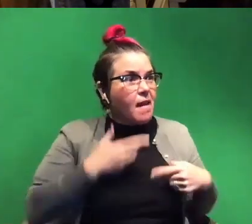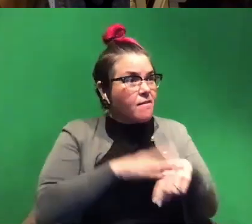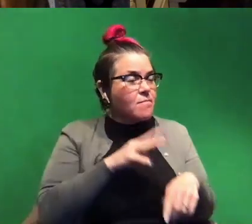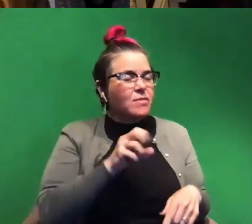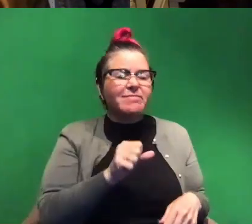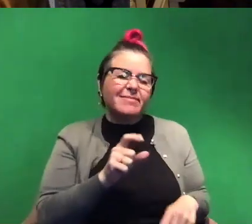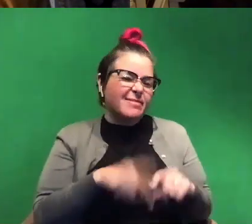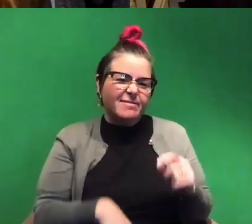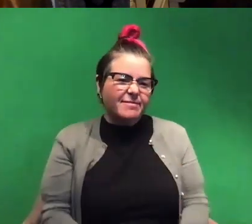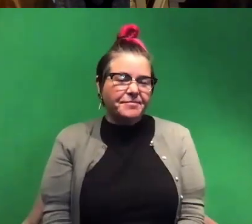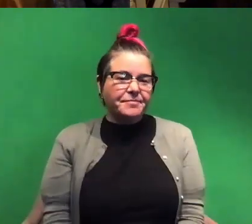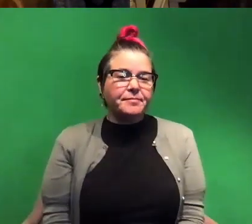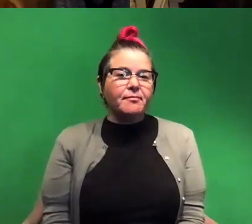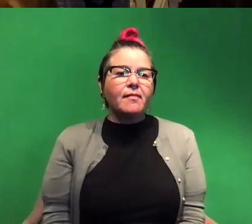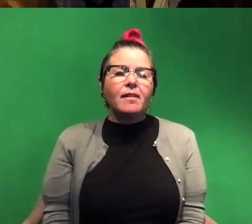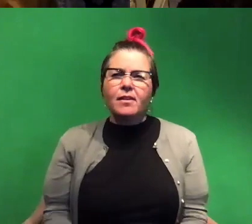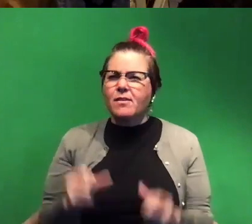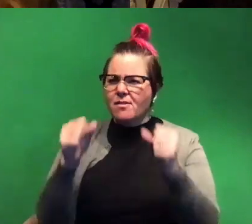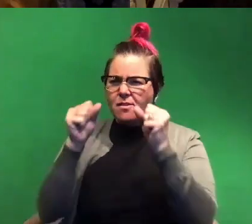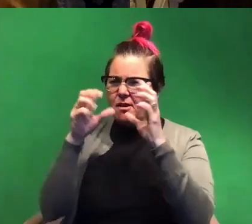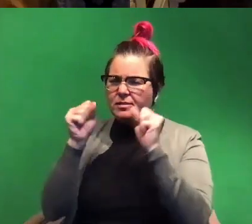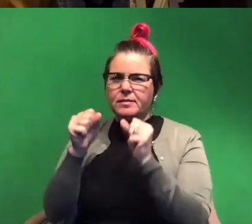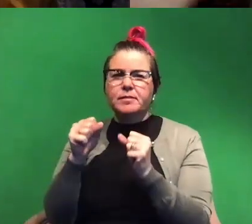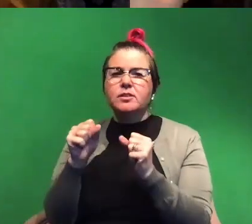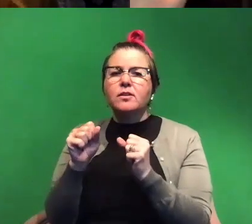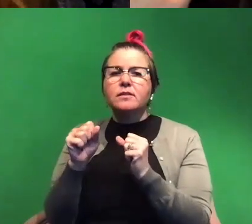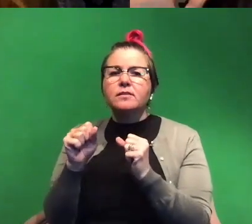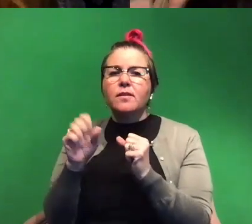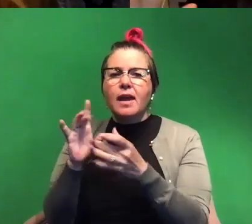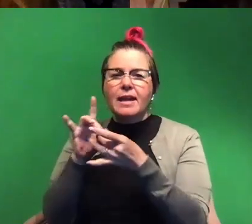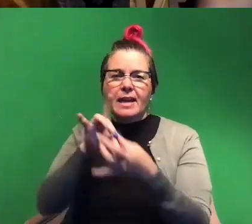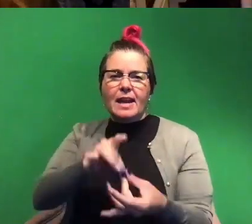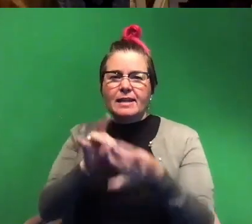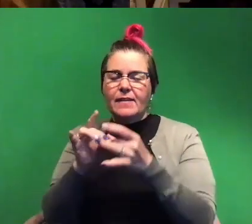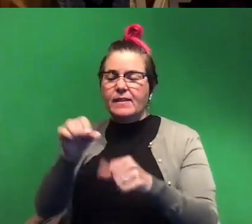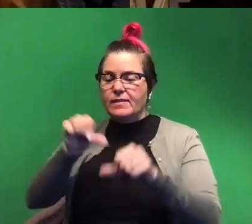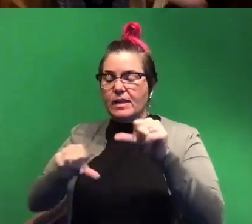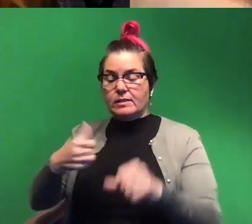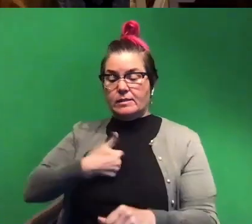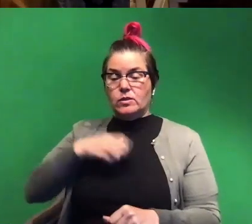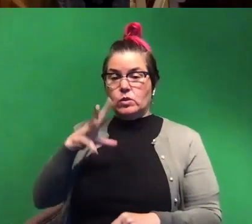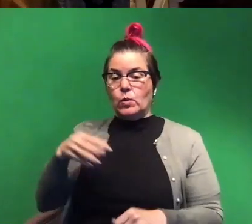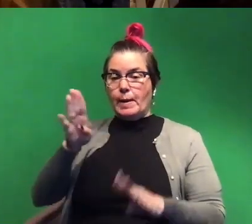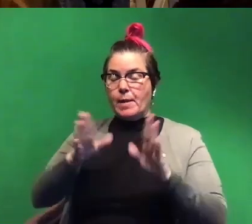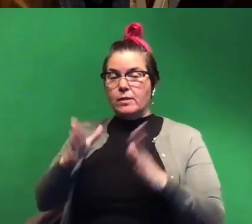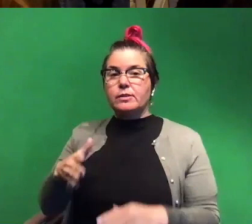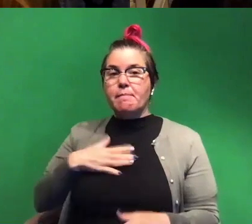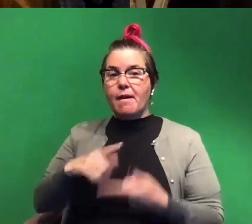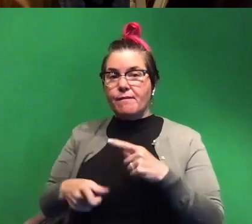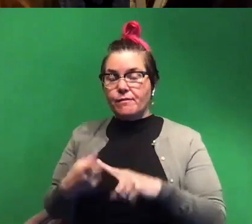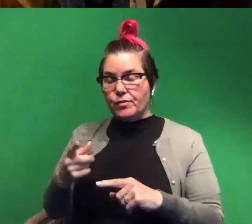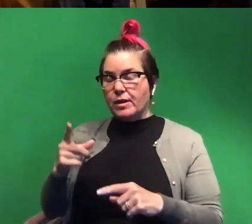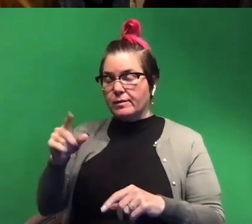now. Awesome. Just to like give a sense of the connectiveness of science. So I'm a squid biologist, and my buddy squid